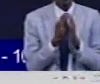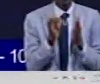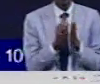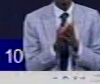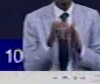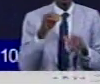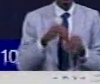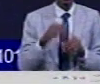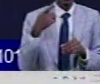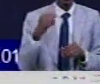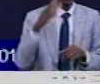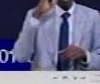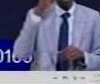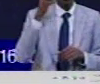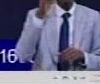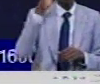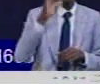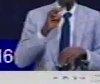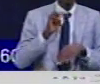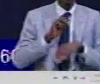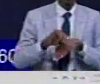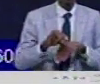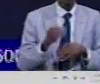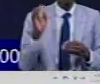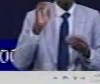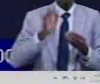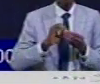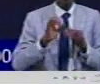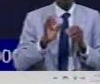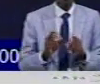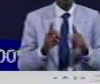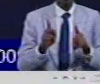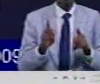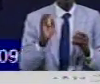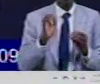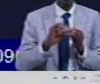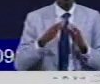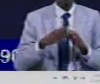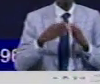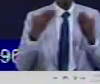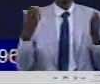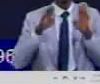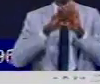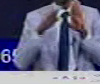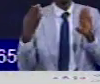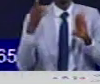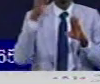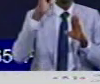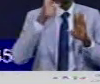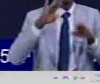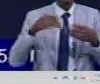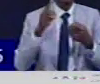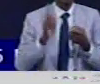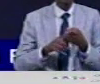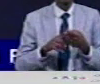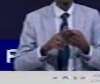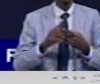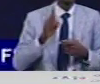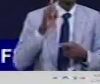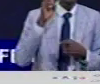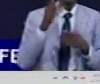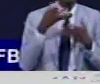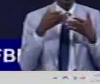to him. Let's pray that the Lord will give him good health. He will be